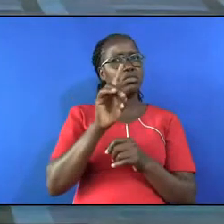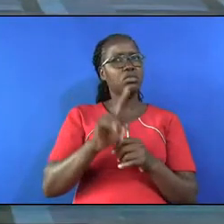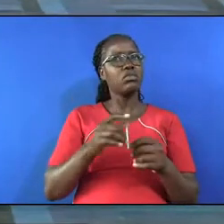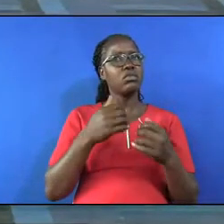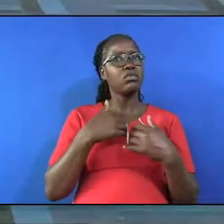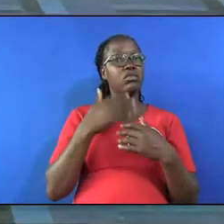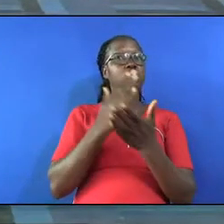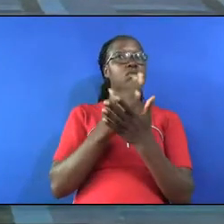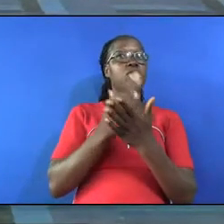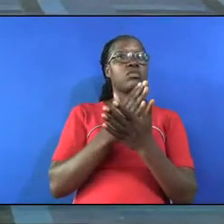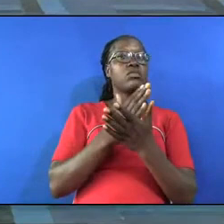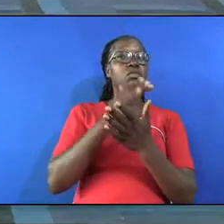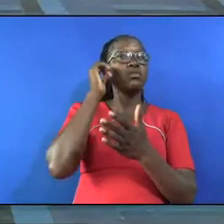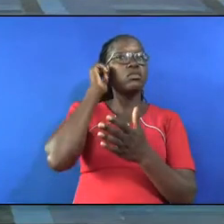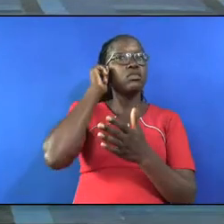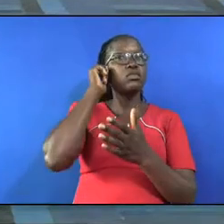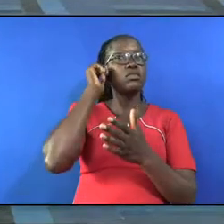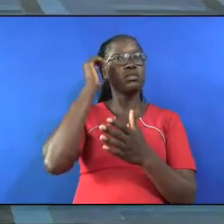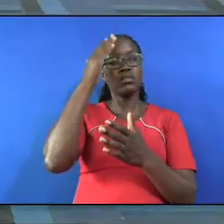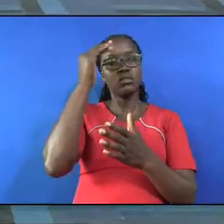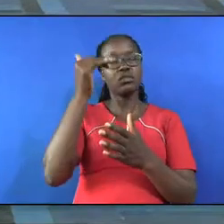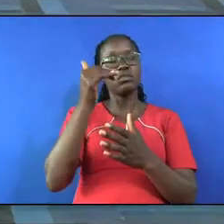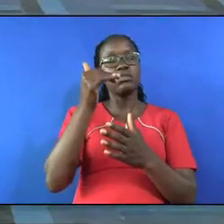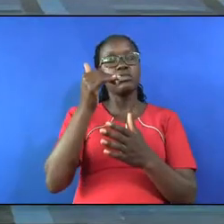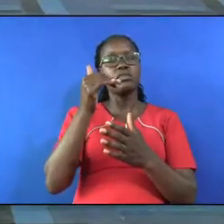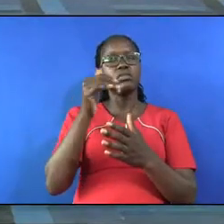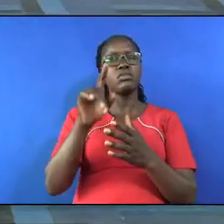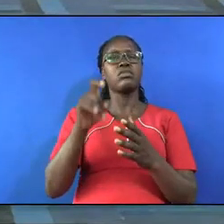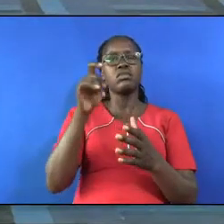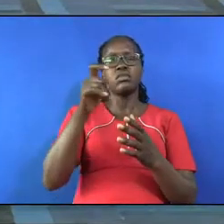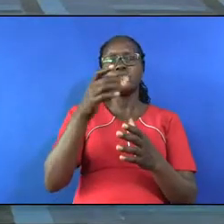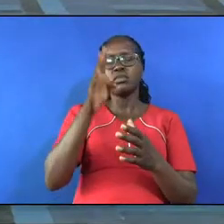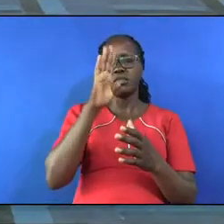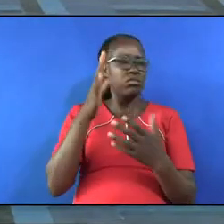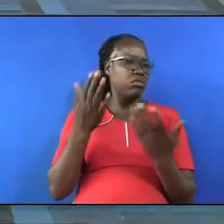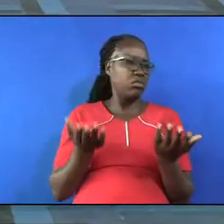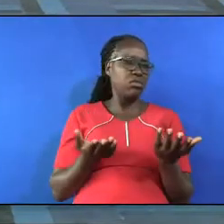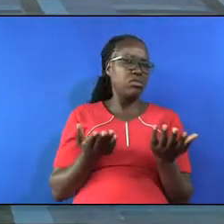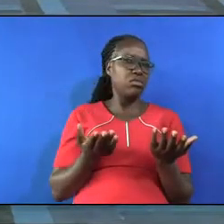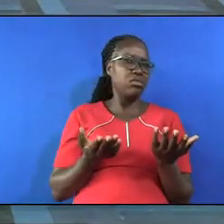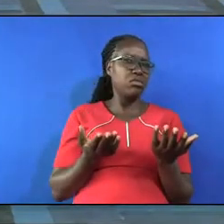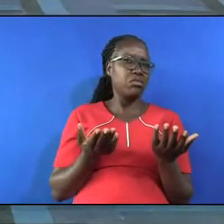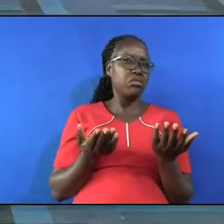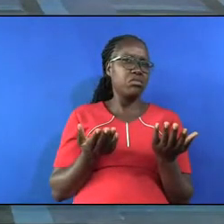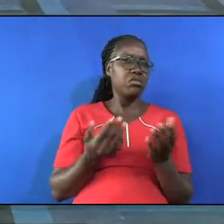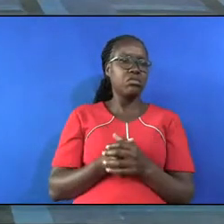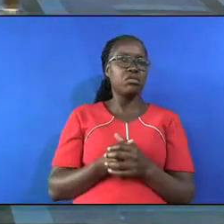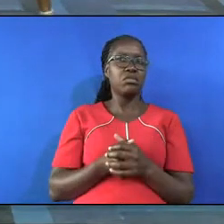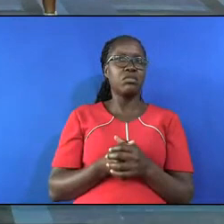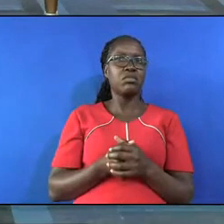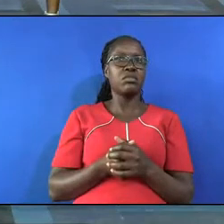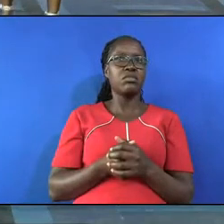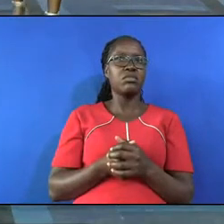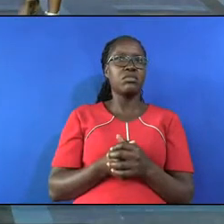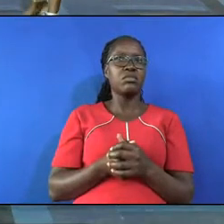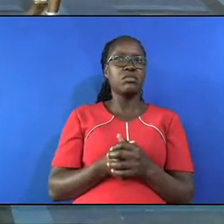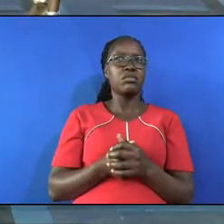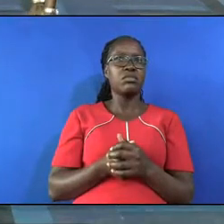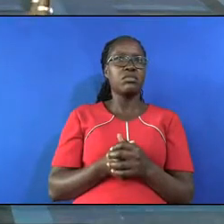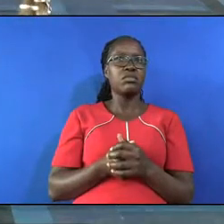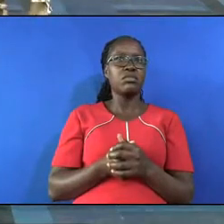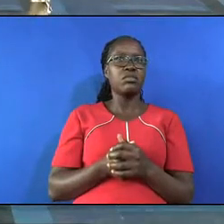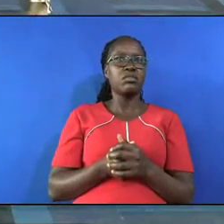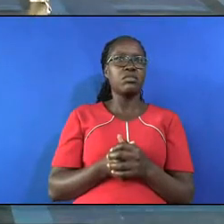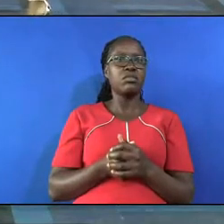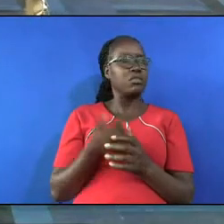we actually obey because we believe God, or do we obey because, hey, I do not want hellfire?